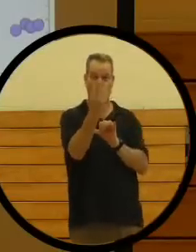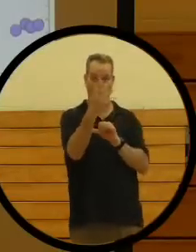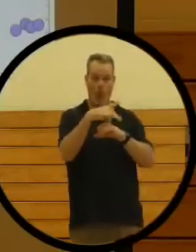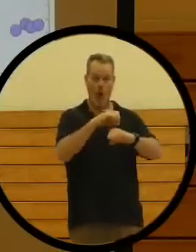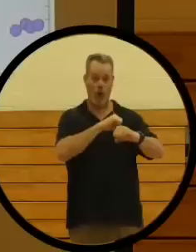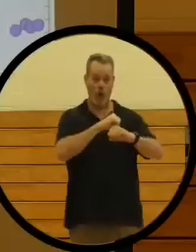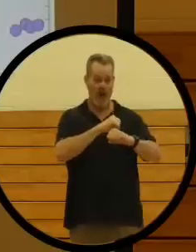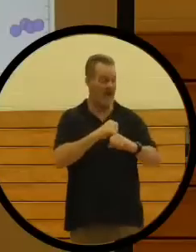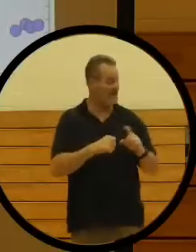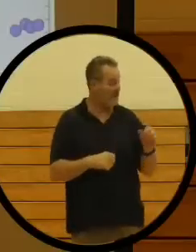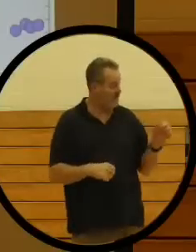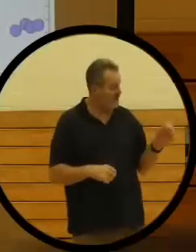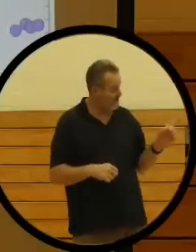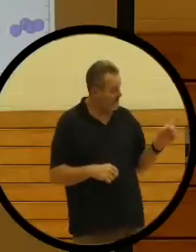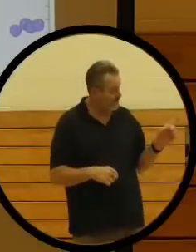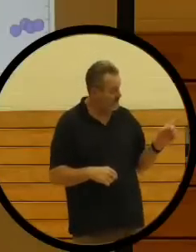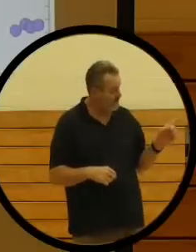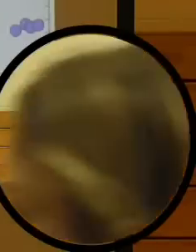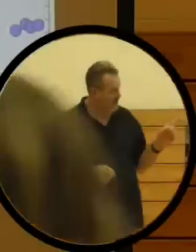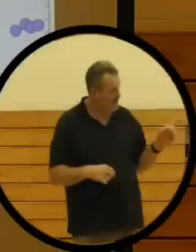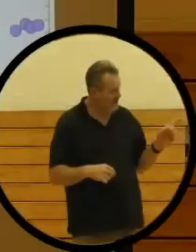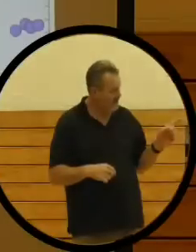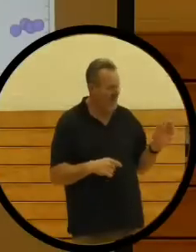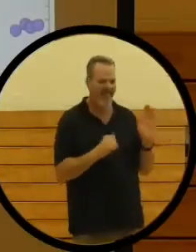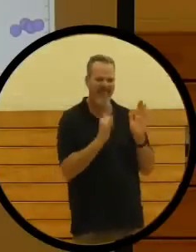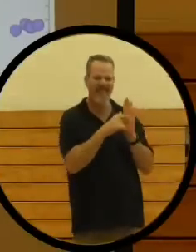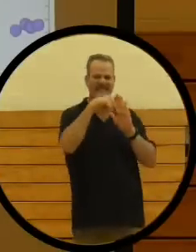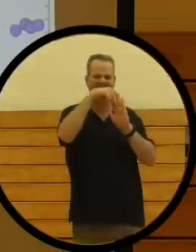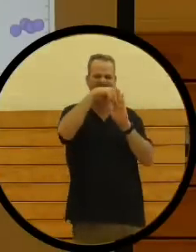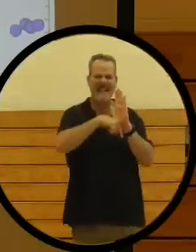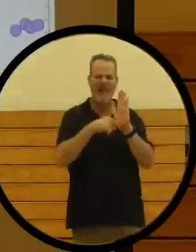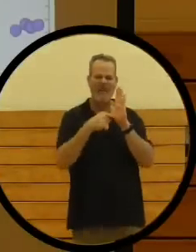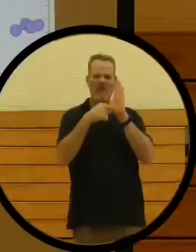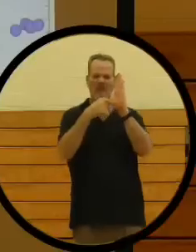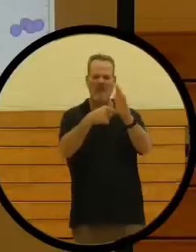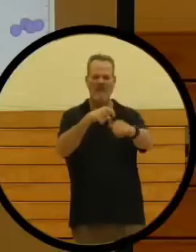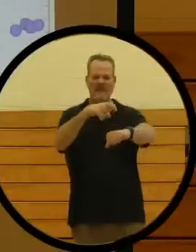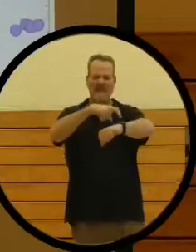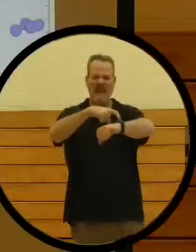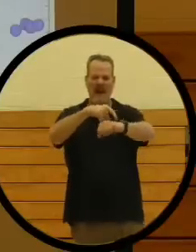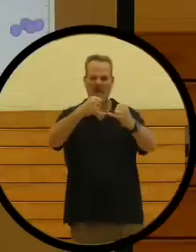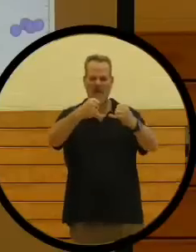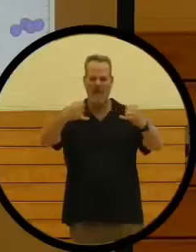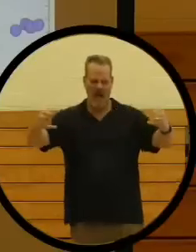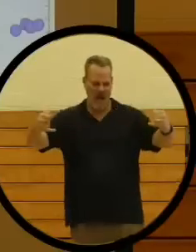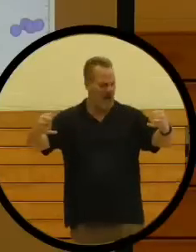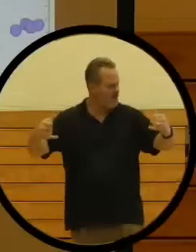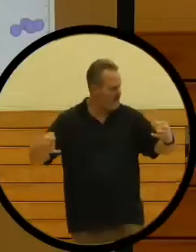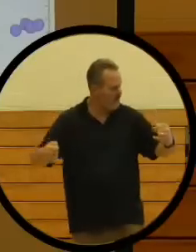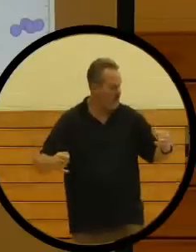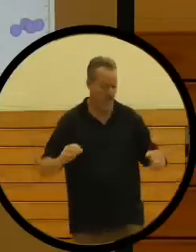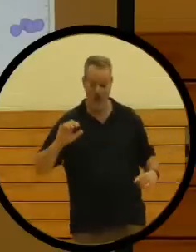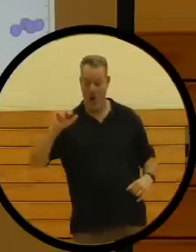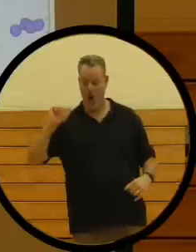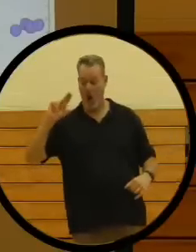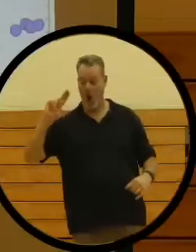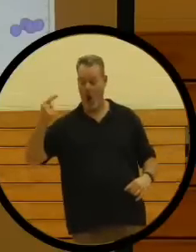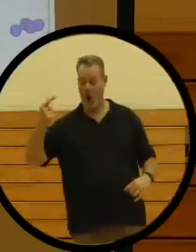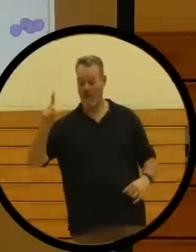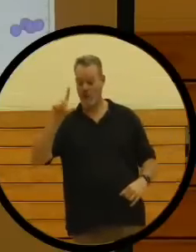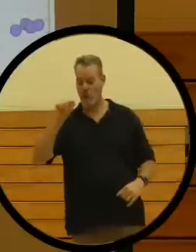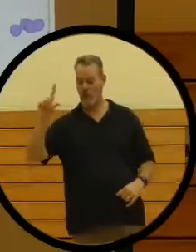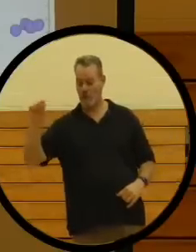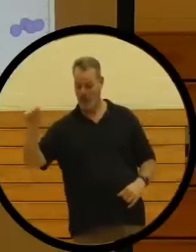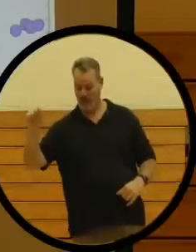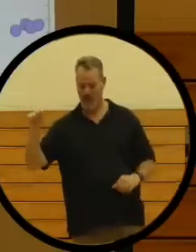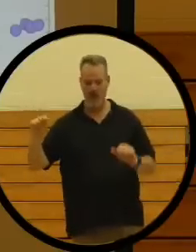4 earthquakes, and this is just a depth, and this is just a time over in here. So this is starting in August of 2020,